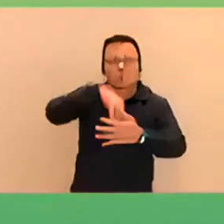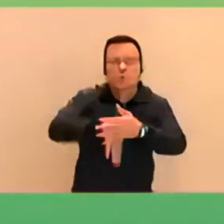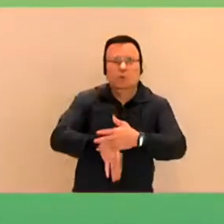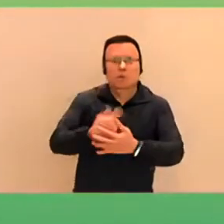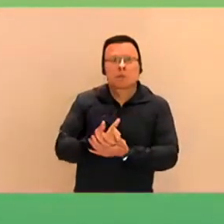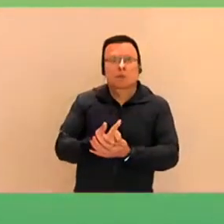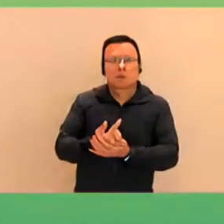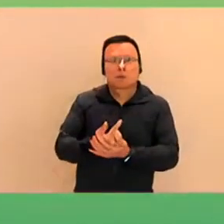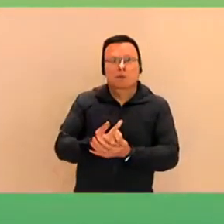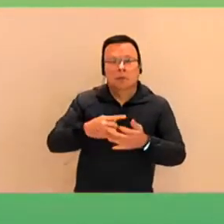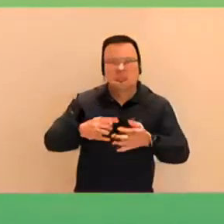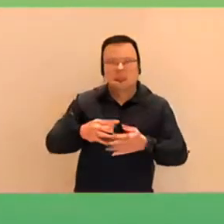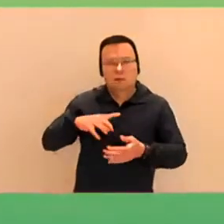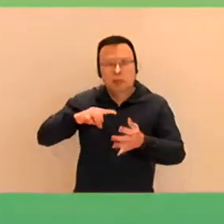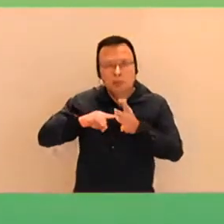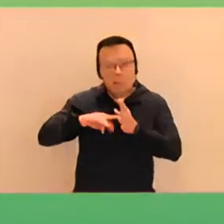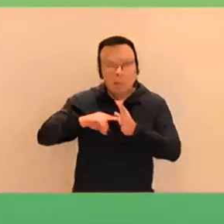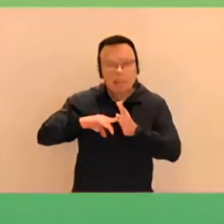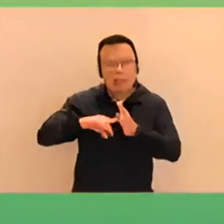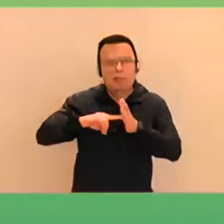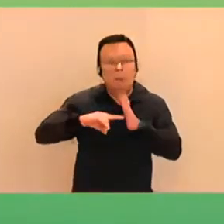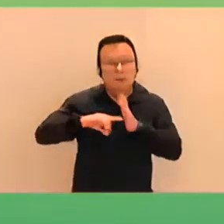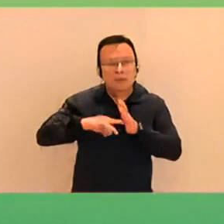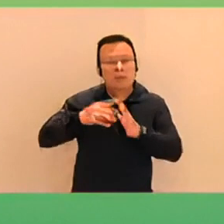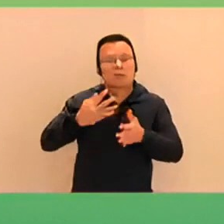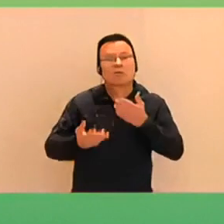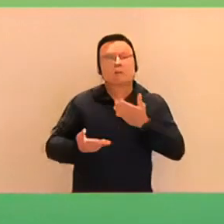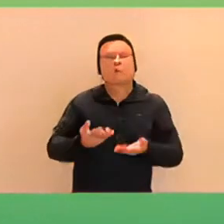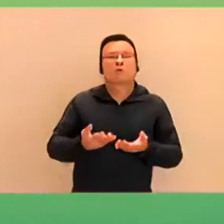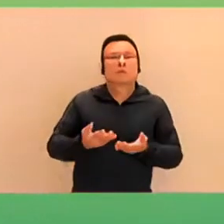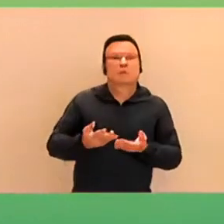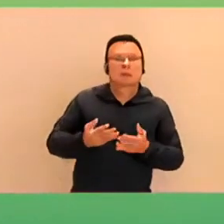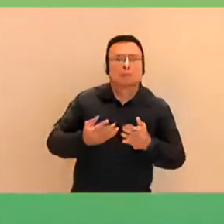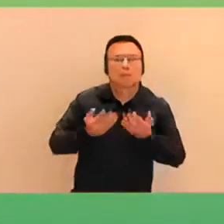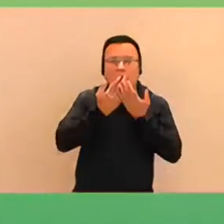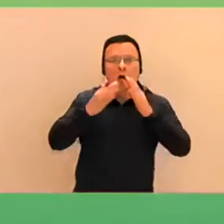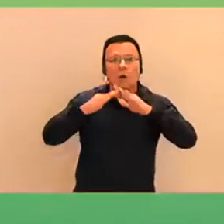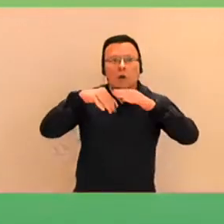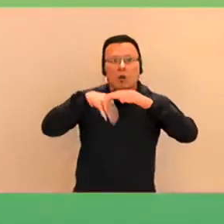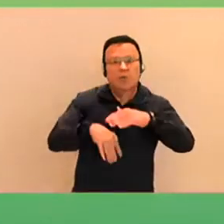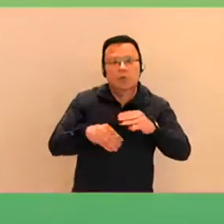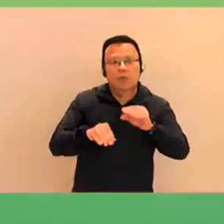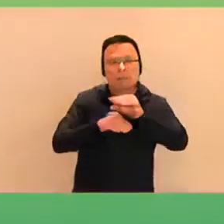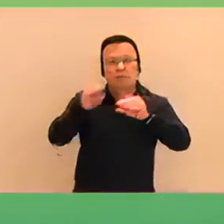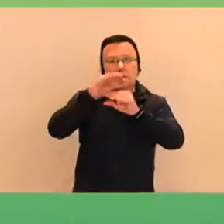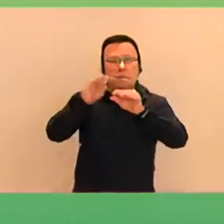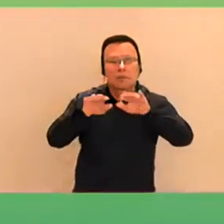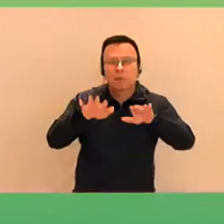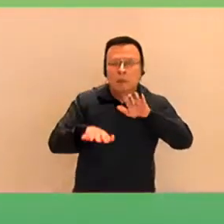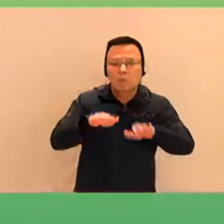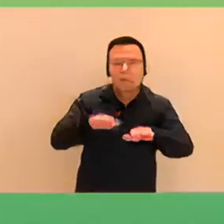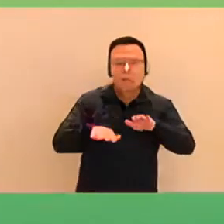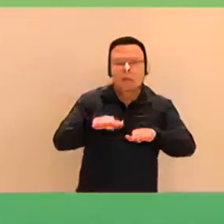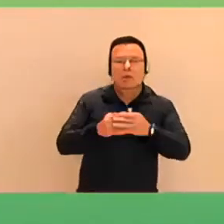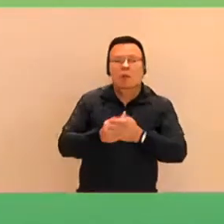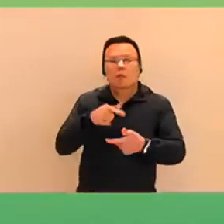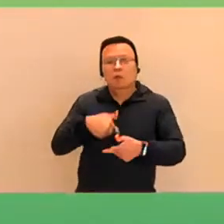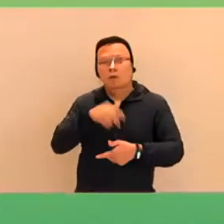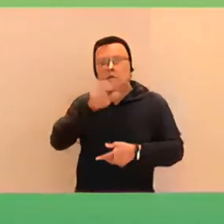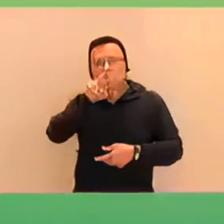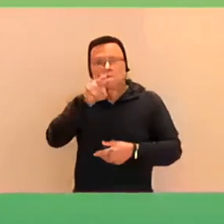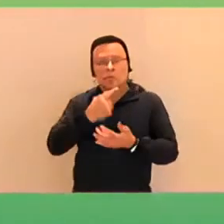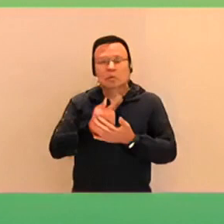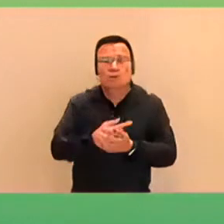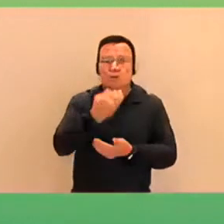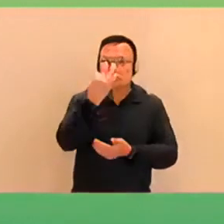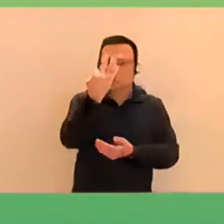the other buildings in the campus. Here I grouped, I catalog the buildings in the campus into 3 different catalogs. So